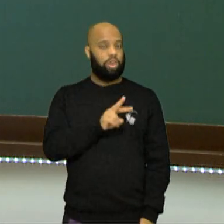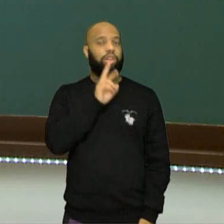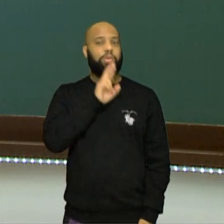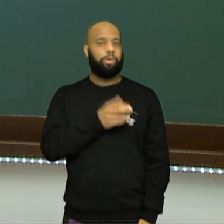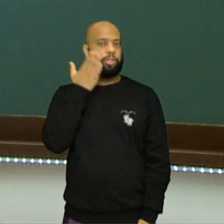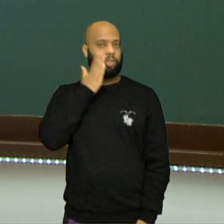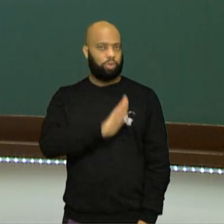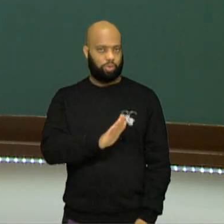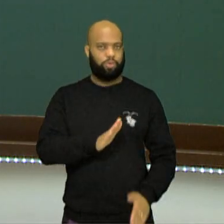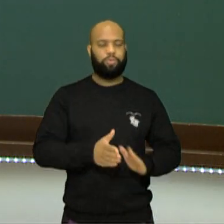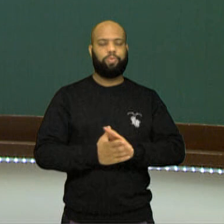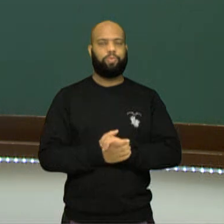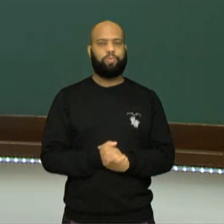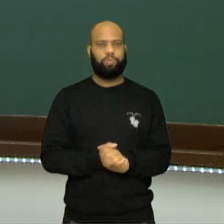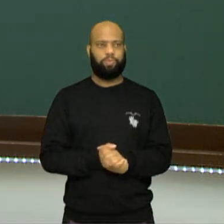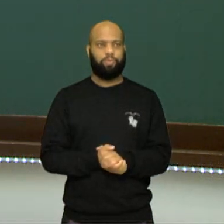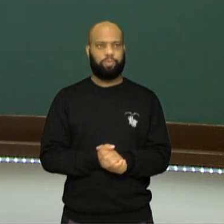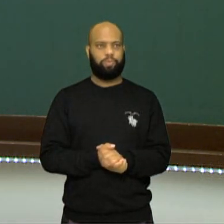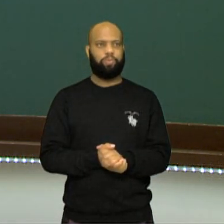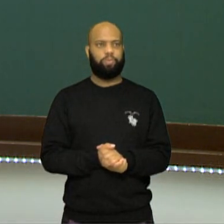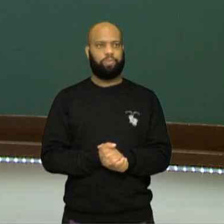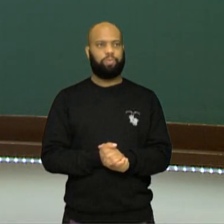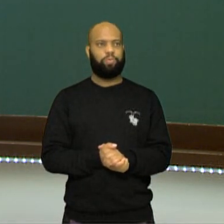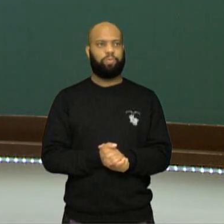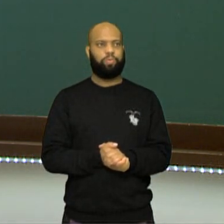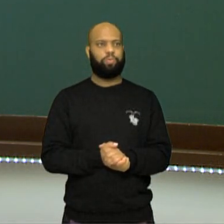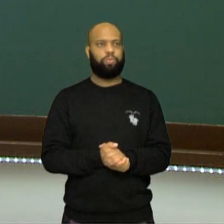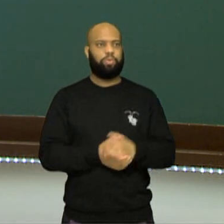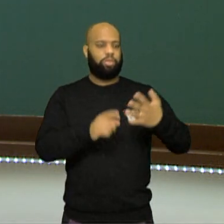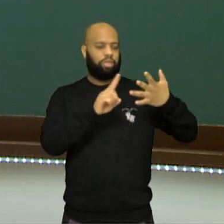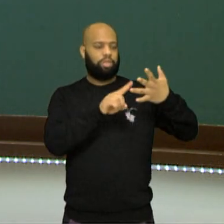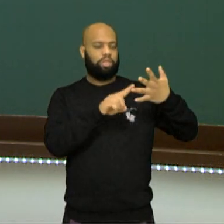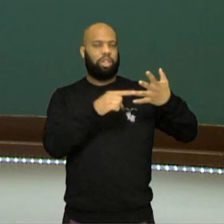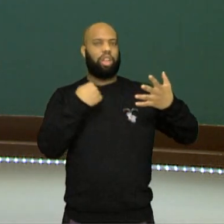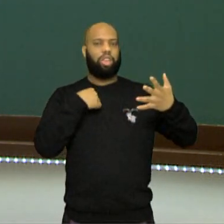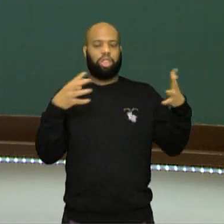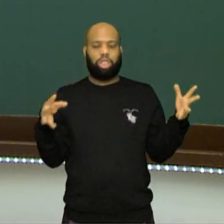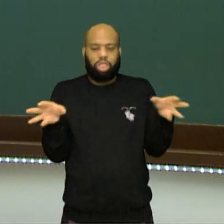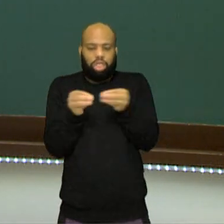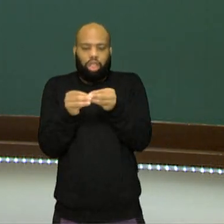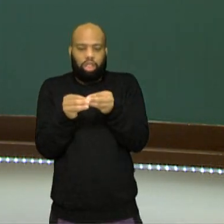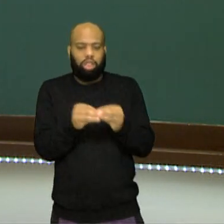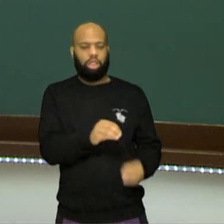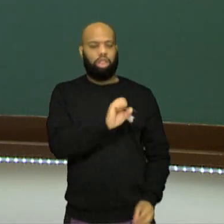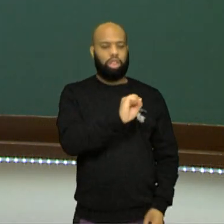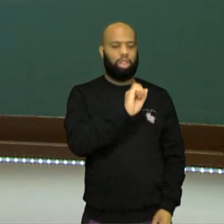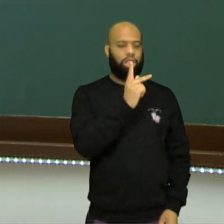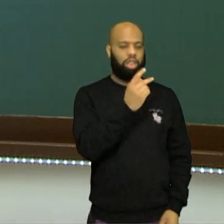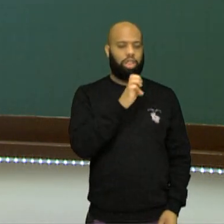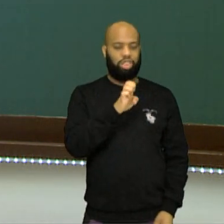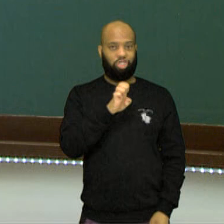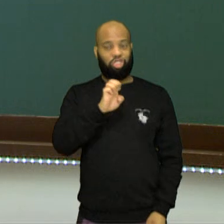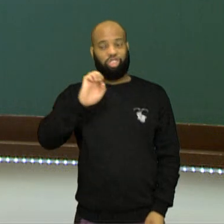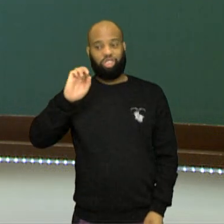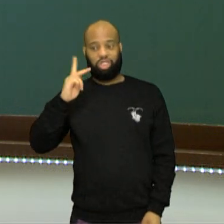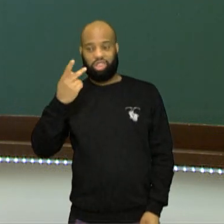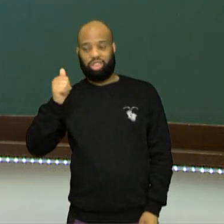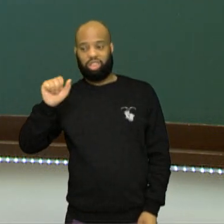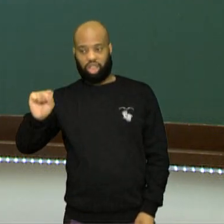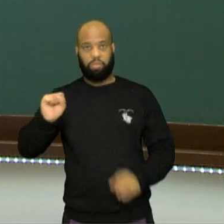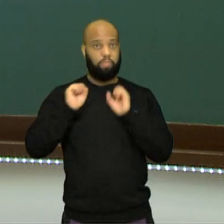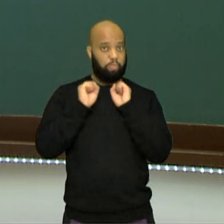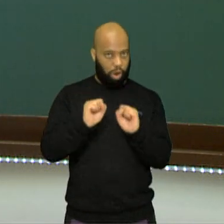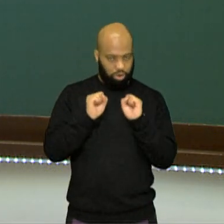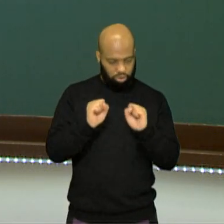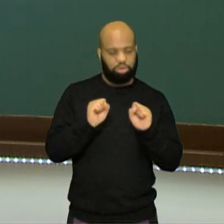a car since July. Aqui eu abreviei, tá, gente? Eu botei X, seria a mesma coisa se você colocasse she has.